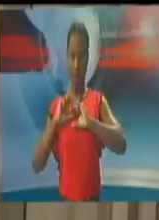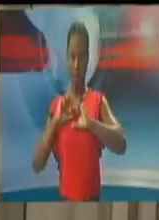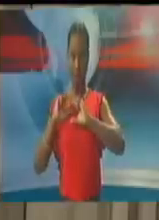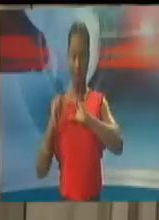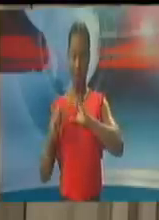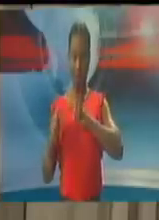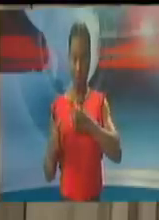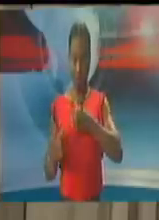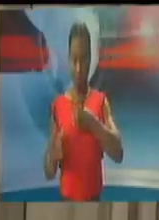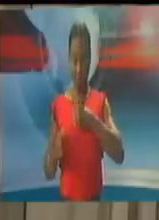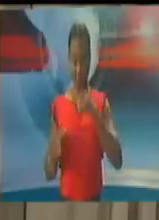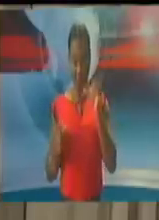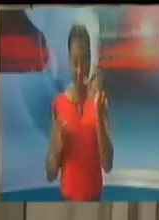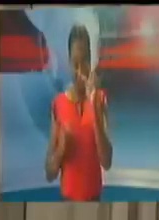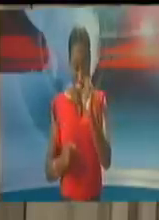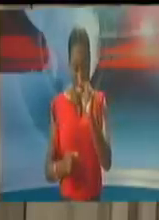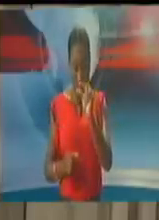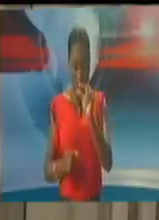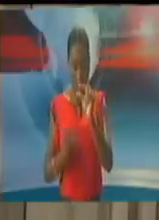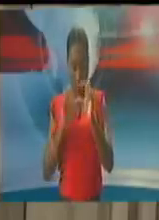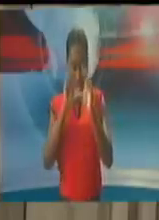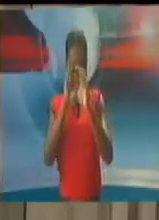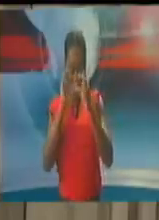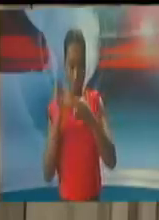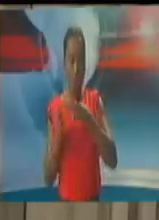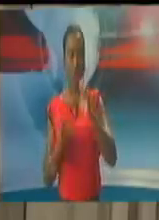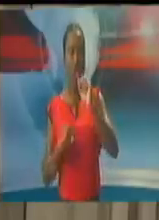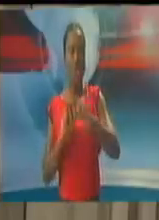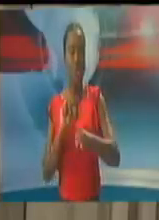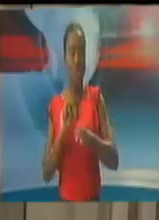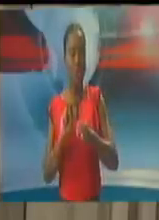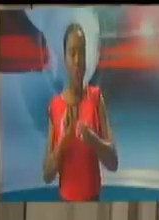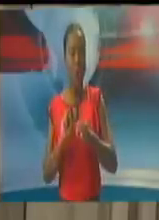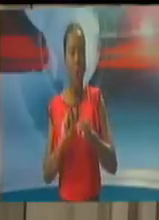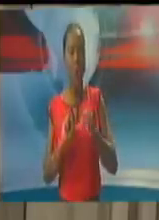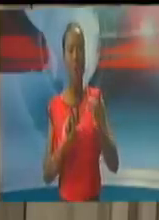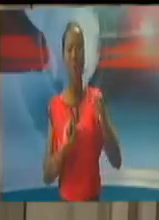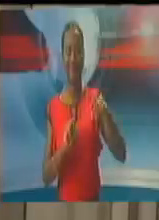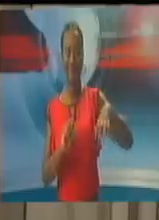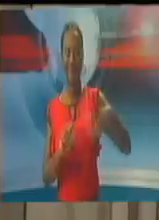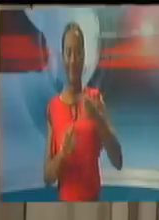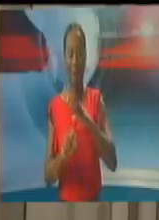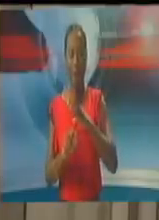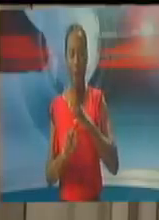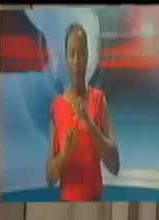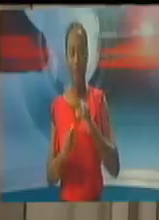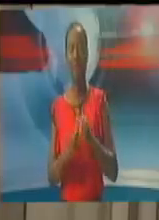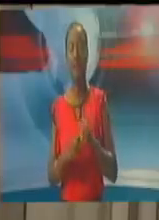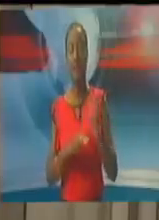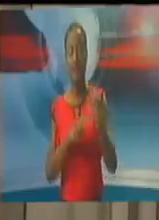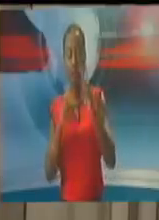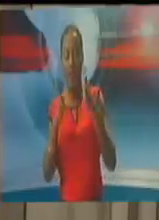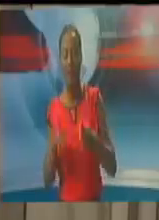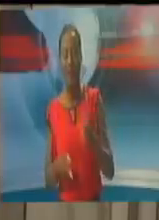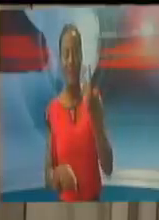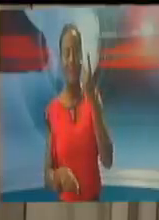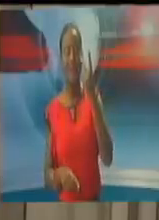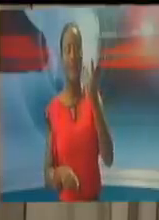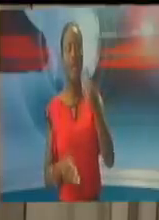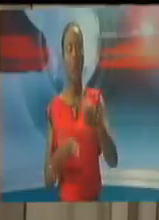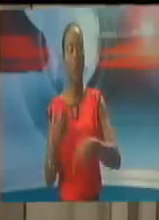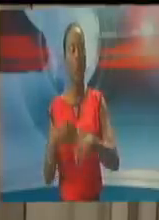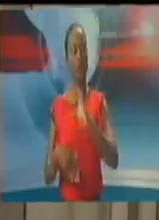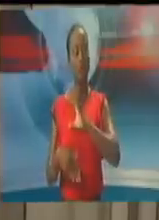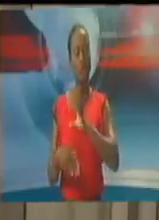our brothers and sisters on. Loopholes. Unfortunately, as I was just discussing with my two colleagues, over the last few days,